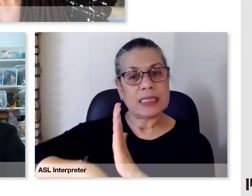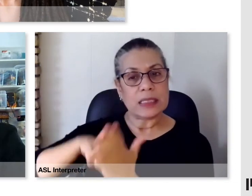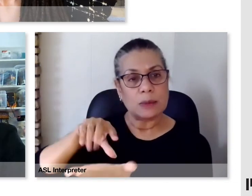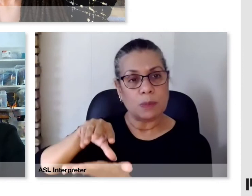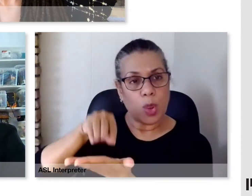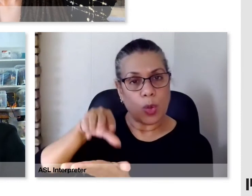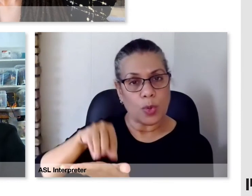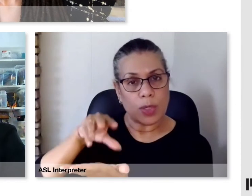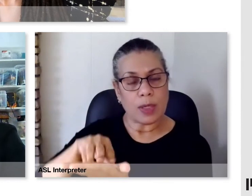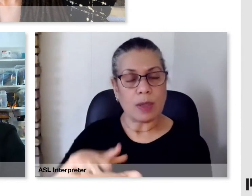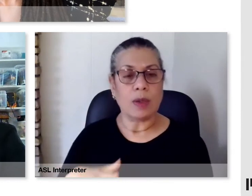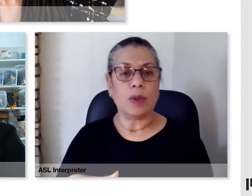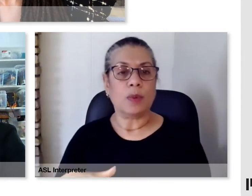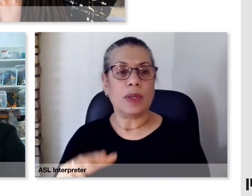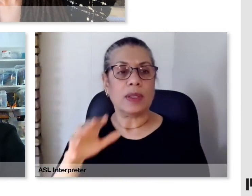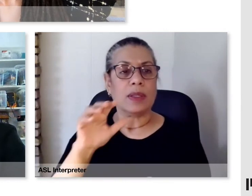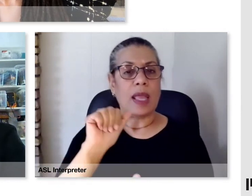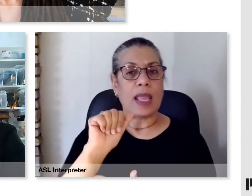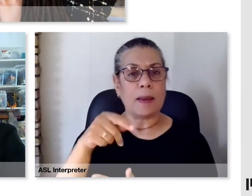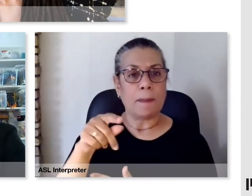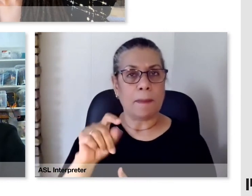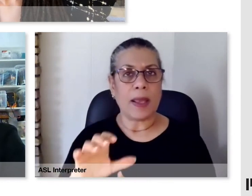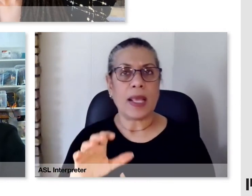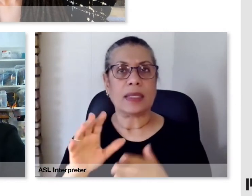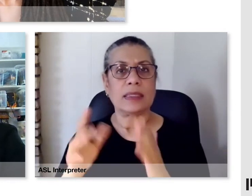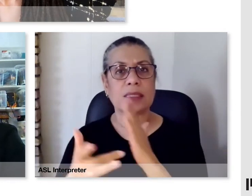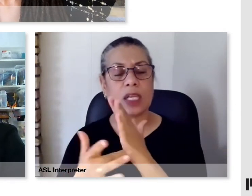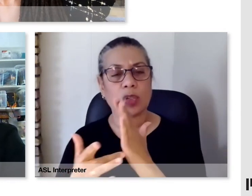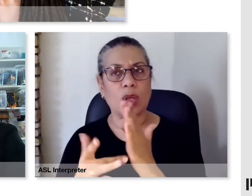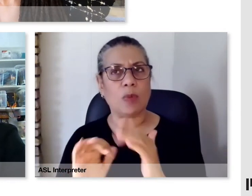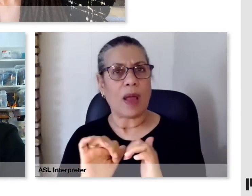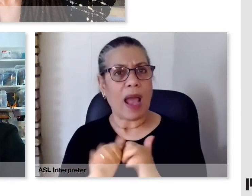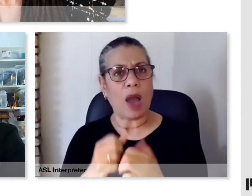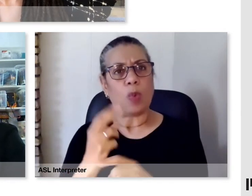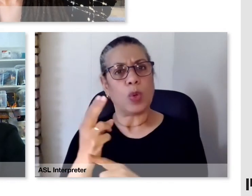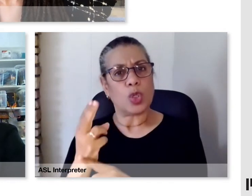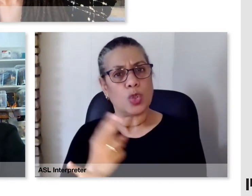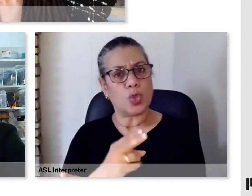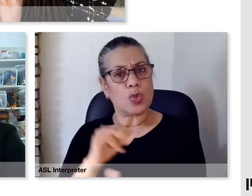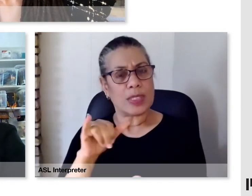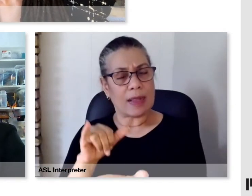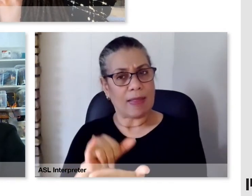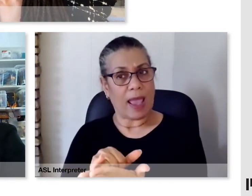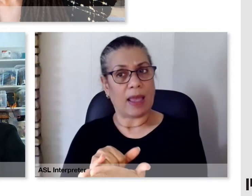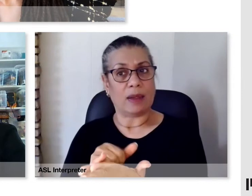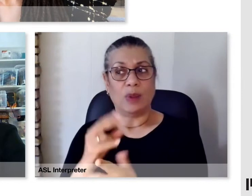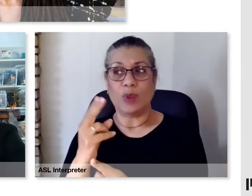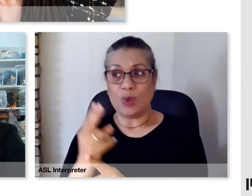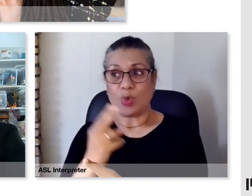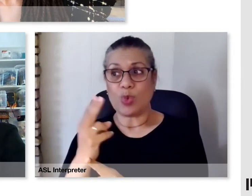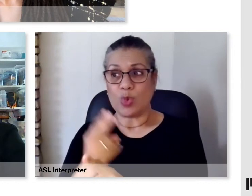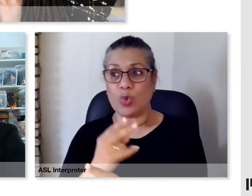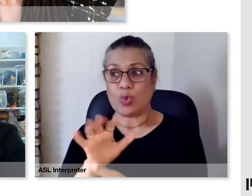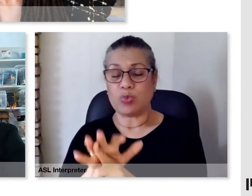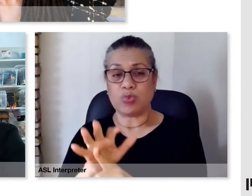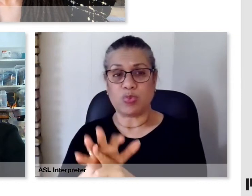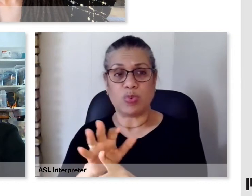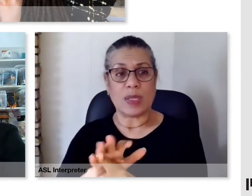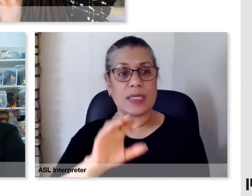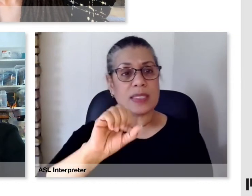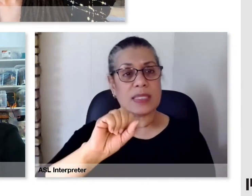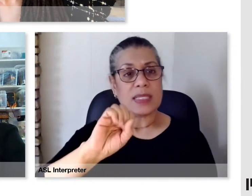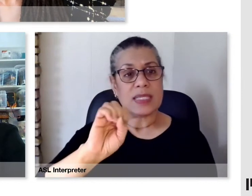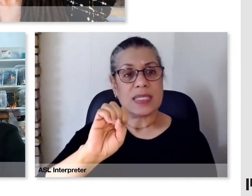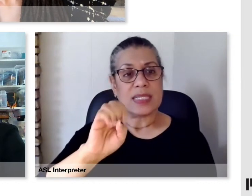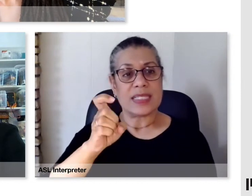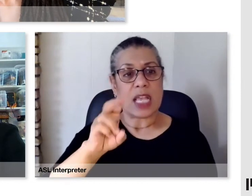fake technologies, the major way that they're being used, like the most prevalent use, is actually sexual objectification, like you mentioned.